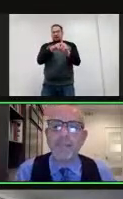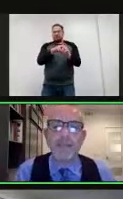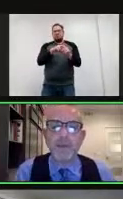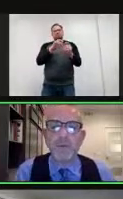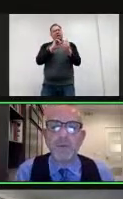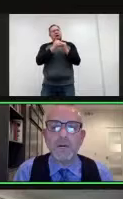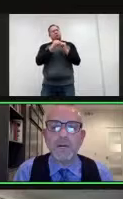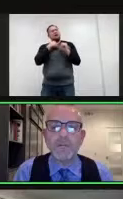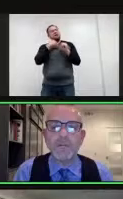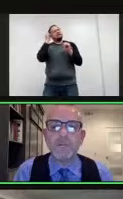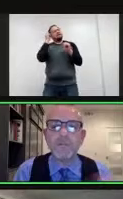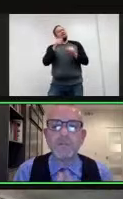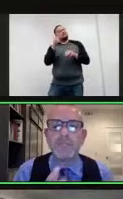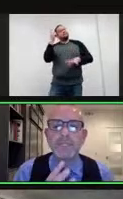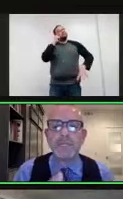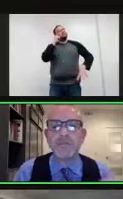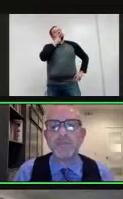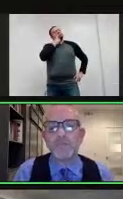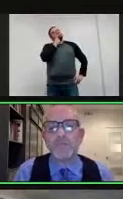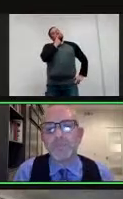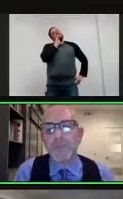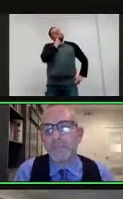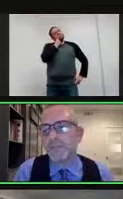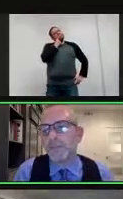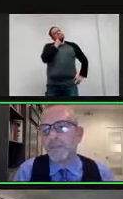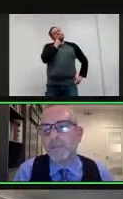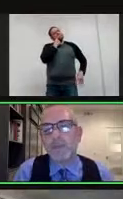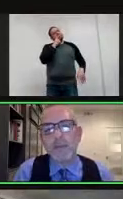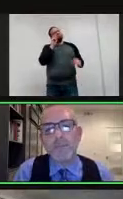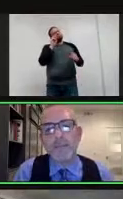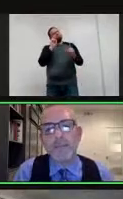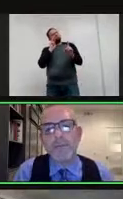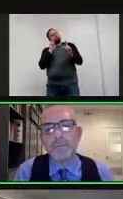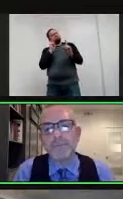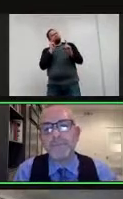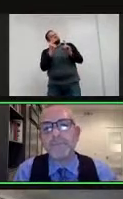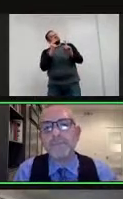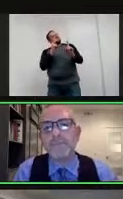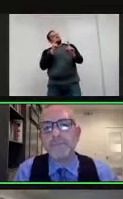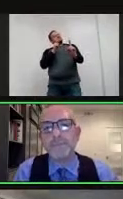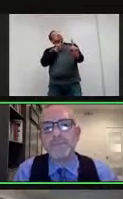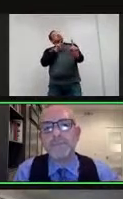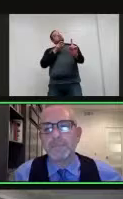how might I think about the distinction of perspectives that might be at play here.